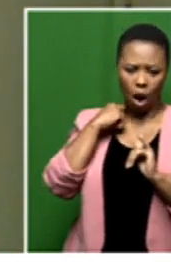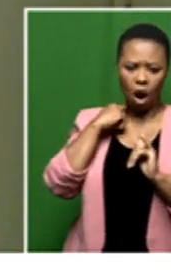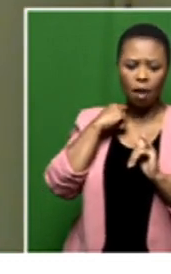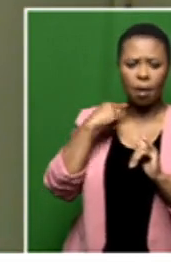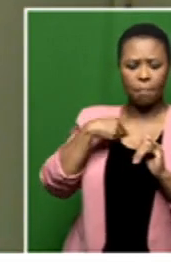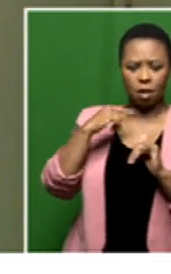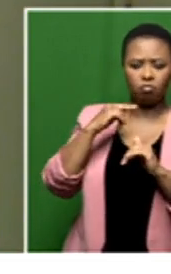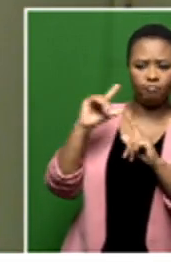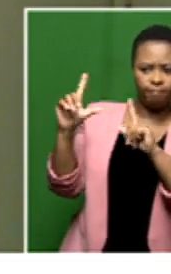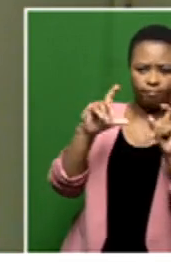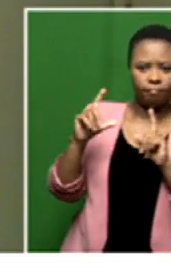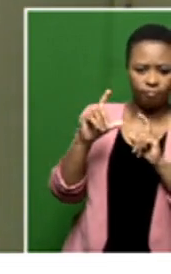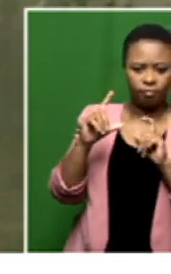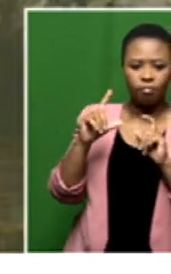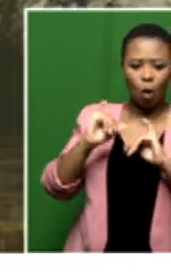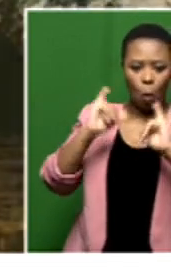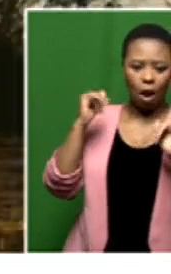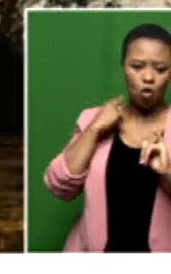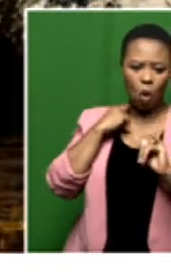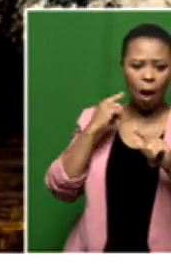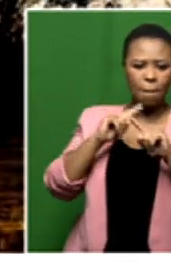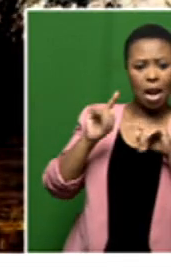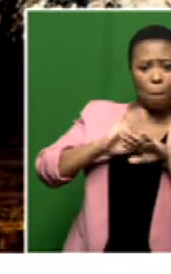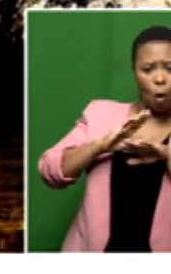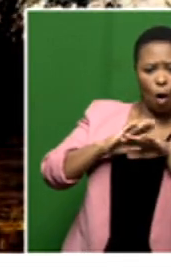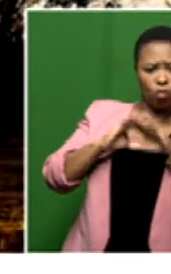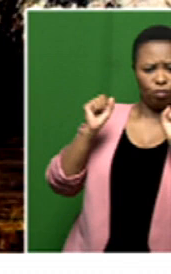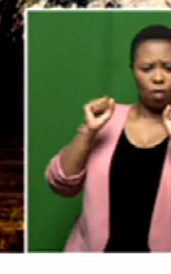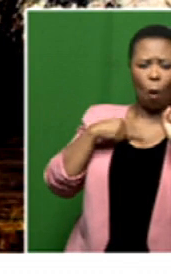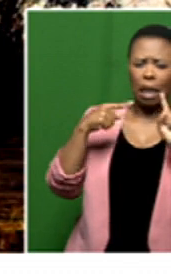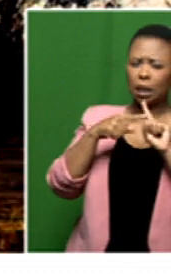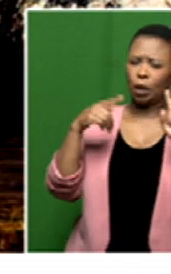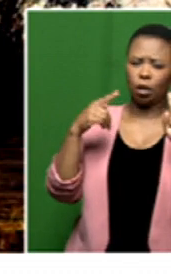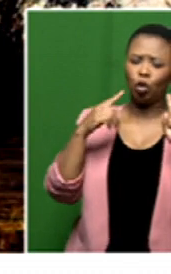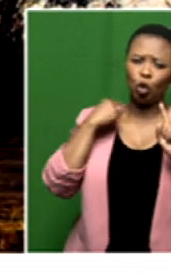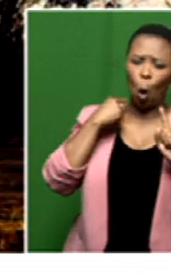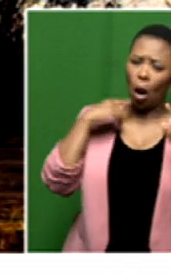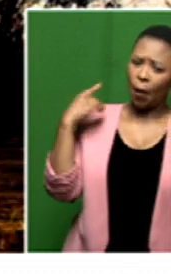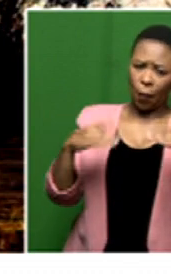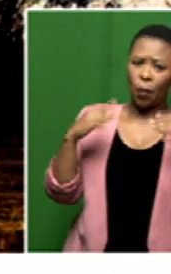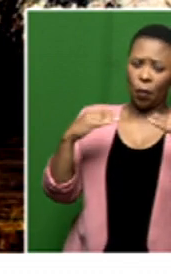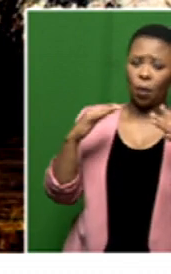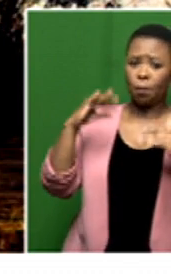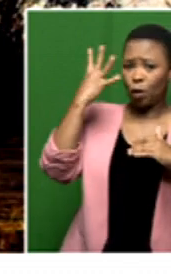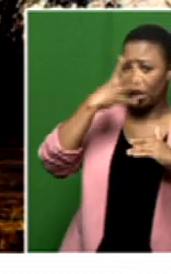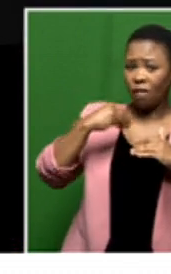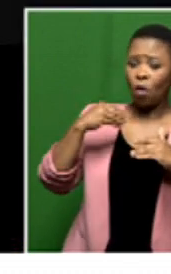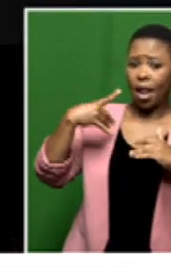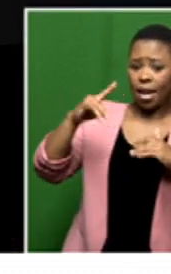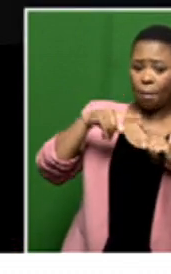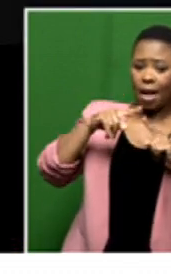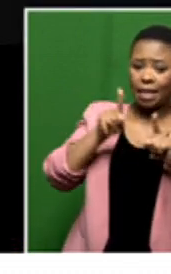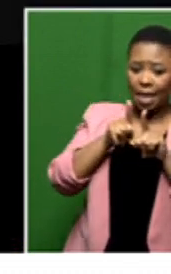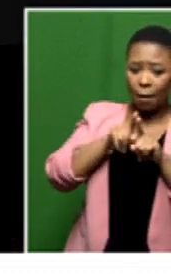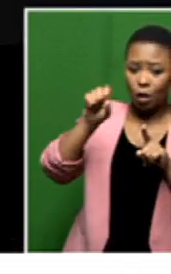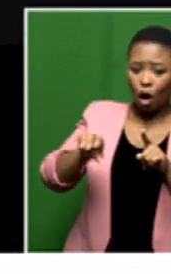I've covered, but I felt their story really needed to be told. They're a magnificent species. Actually, in South Africa, it's one of the places